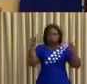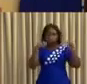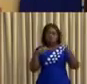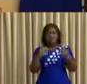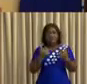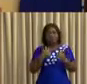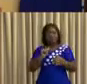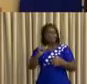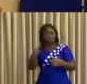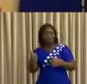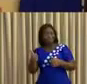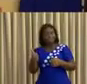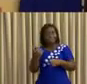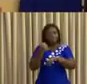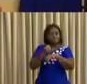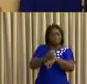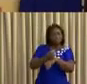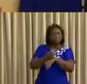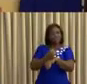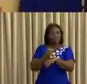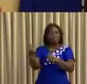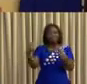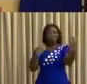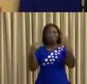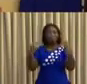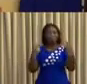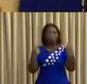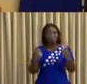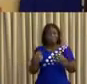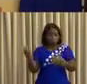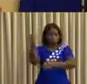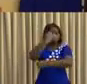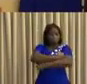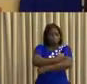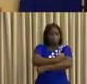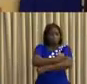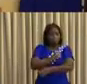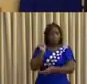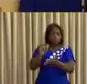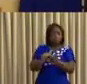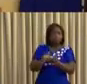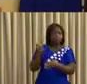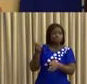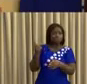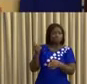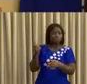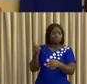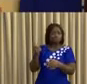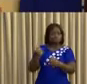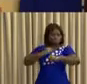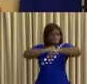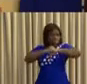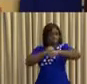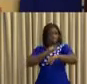another neighbor, Côte d'Ivoire. To shore up our borders against such attacks and to defend our